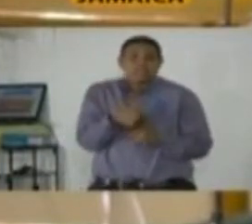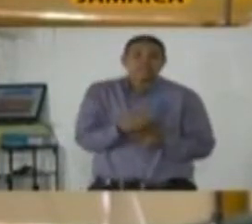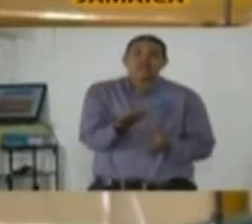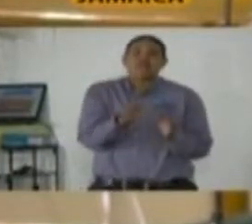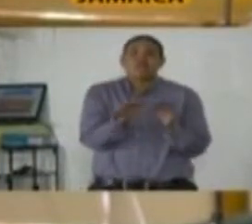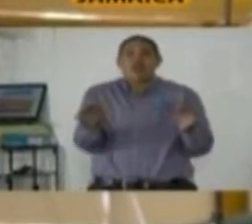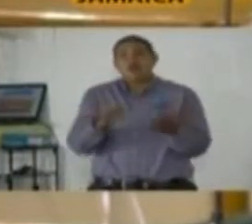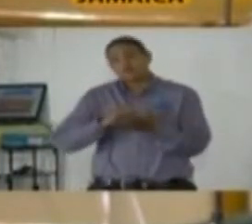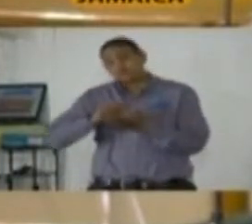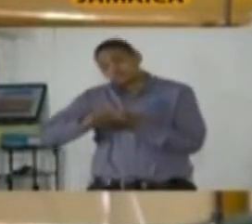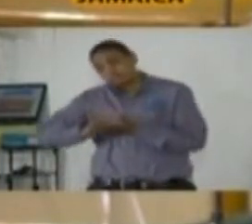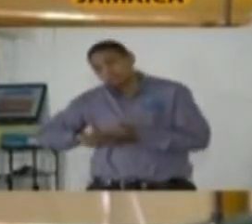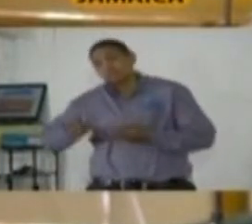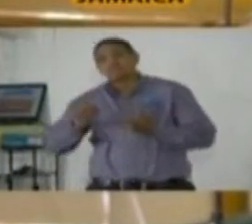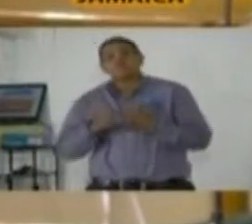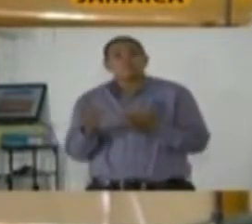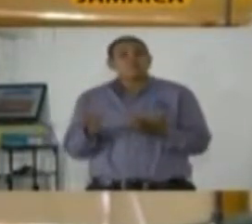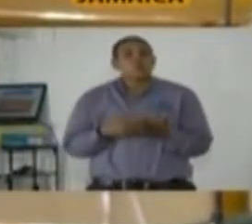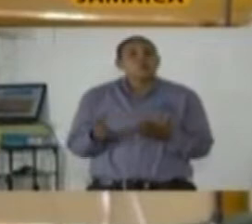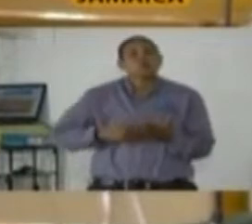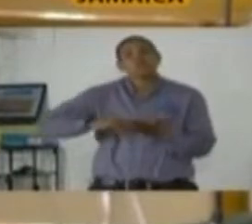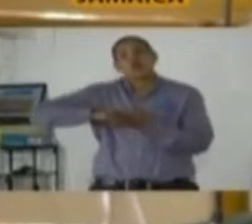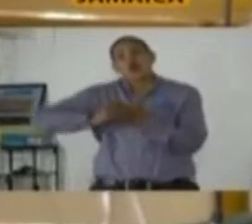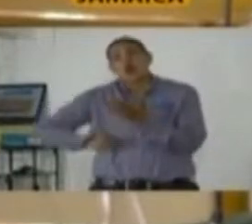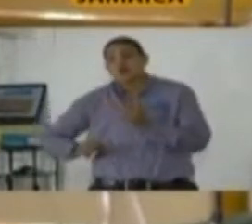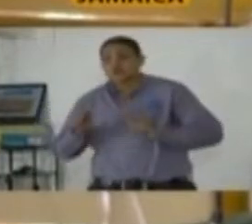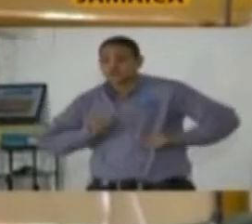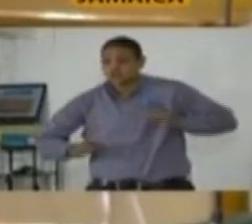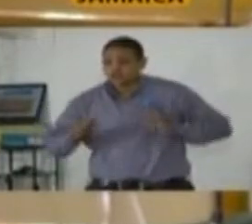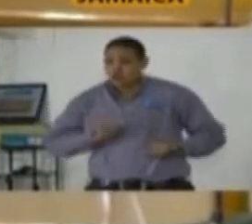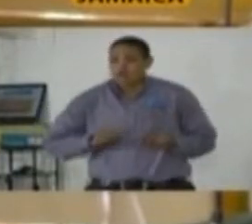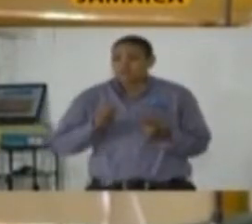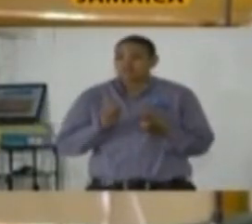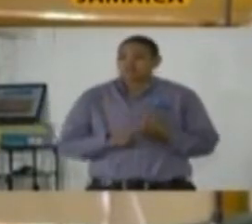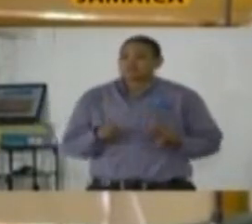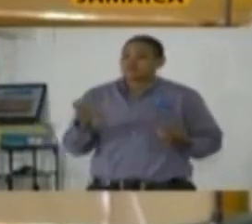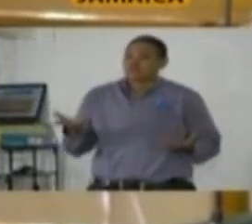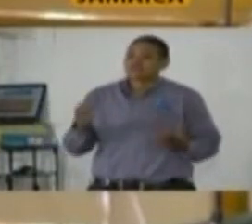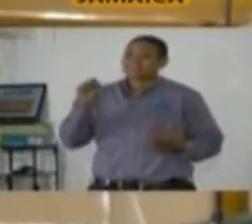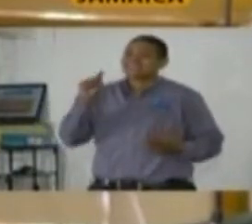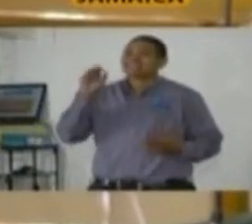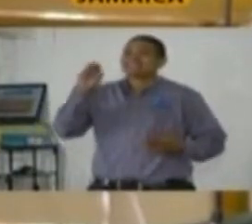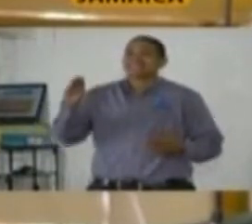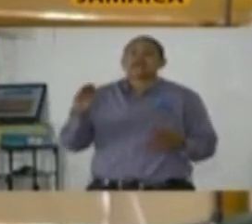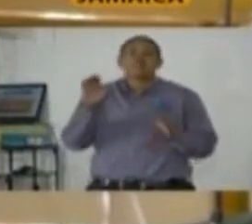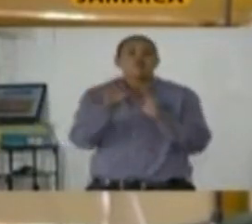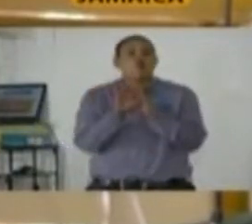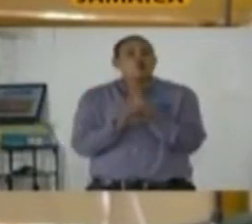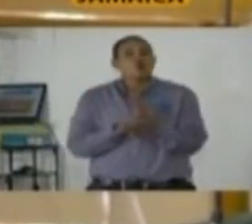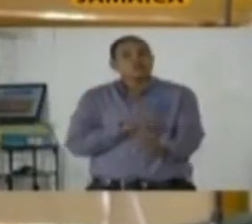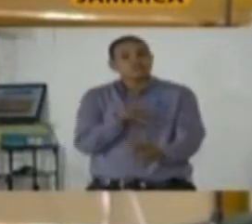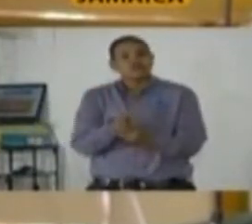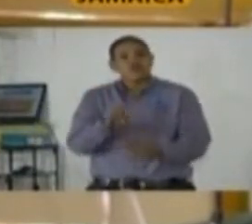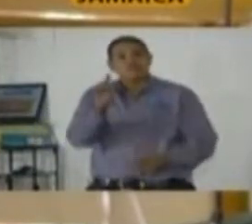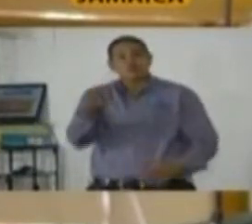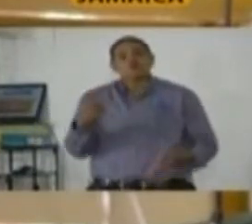and drama, religious education and civics, and STEM courses. To date, Madam